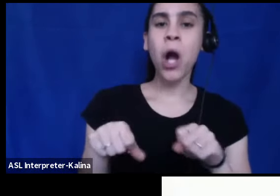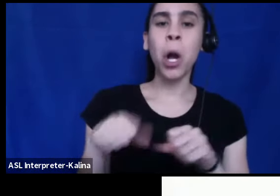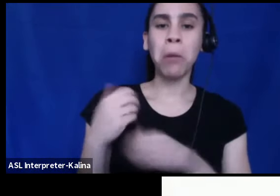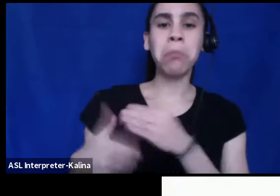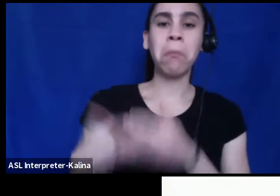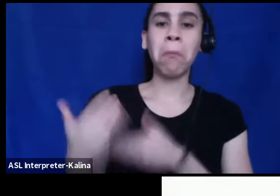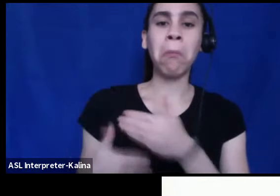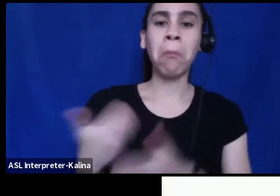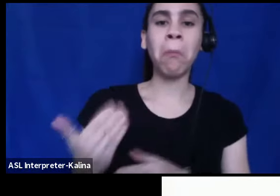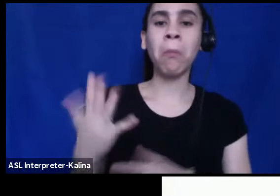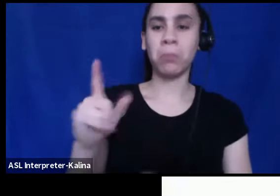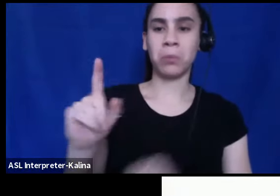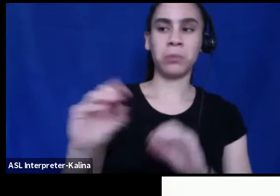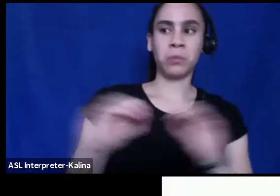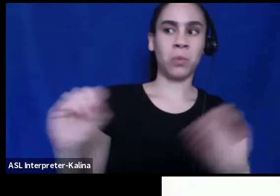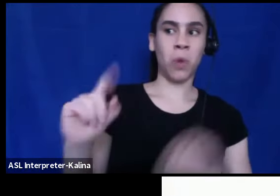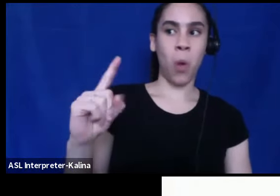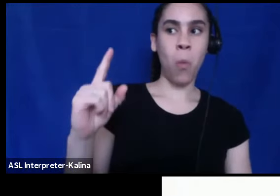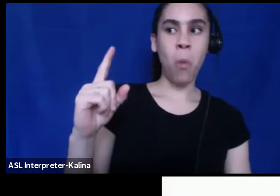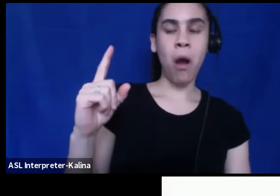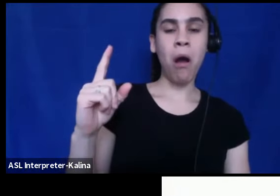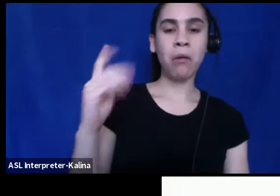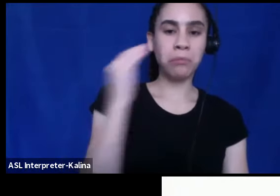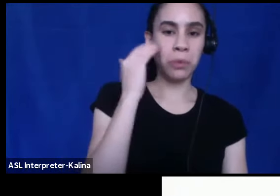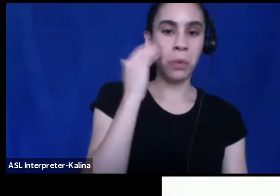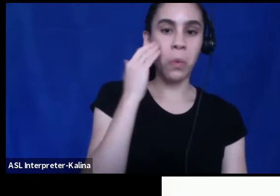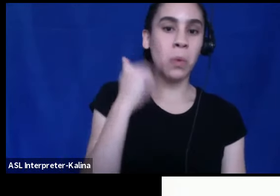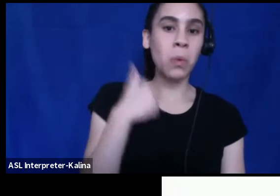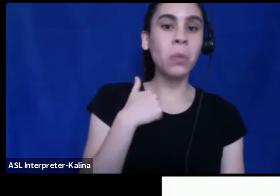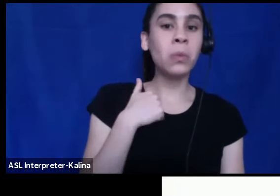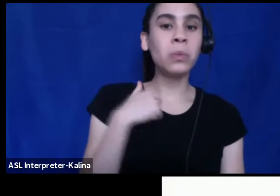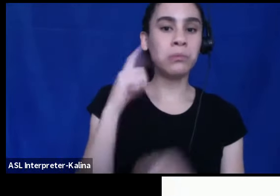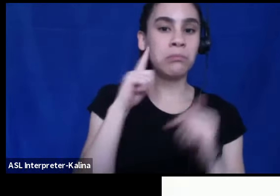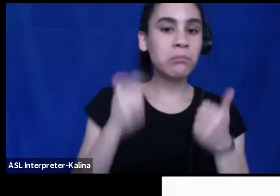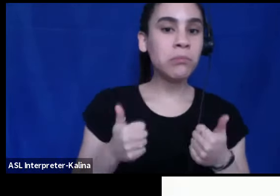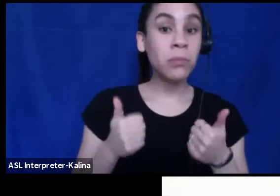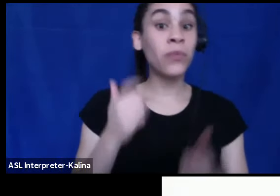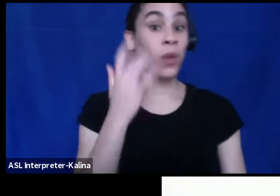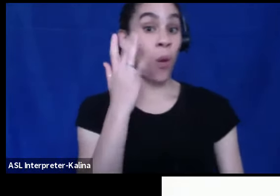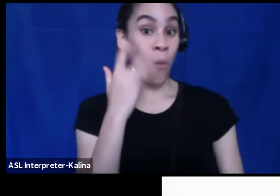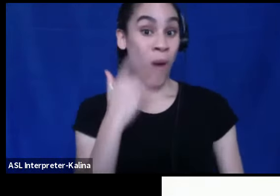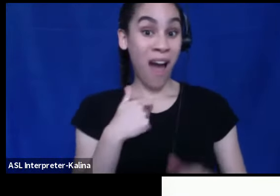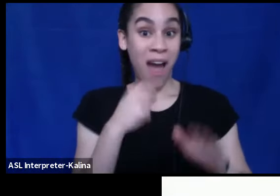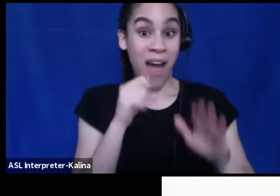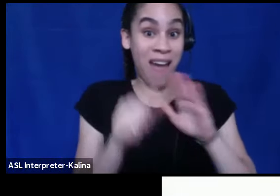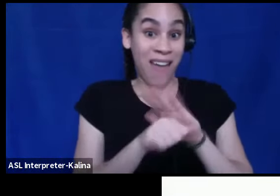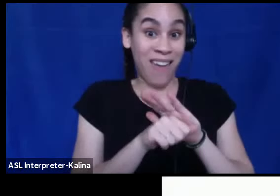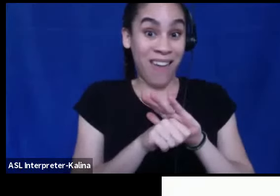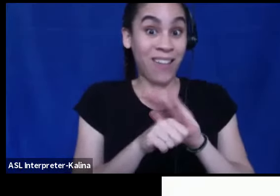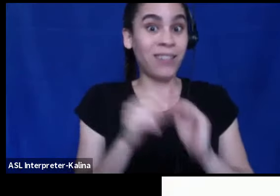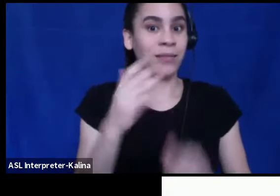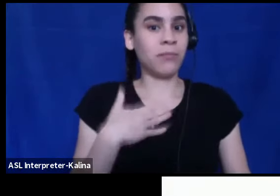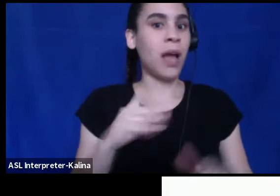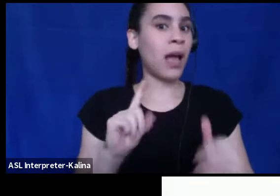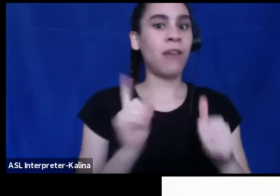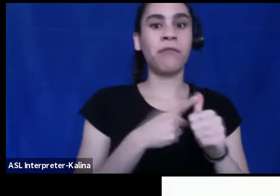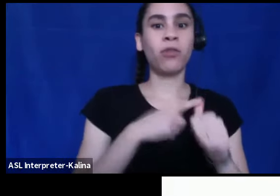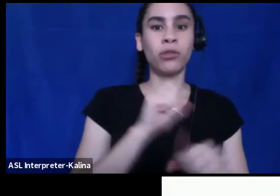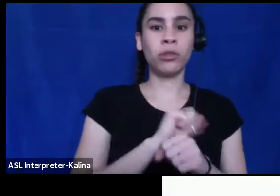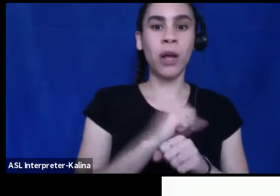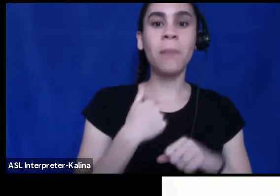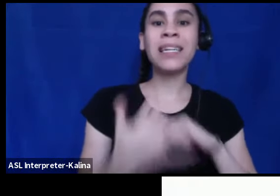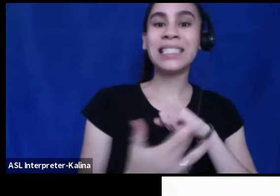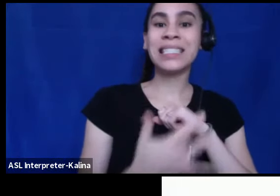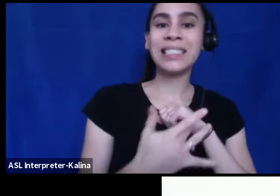have anyone know that I had a hearing loss. And the reason I hid that was in my very first job, I worked in tech support and I had to talk